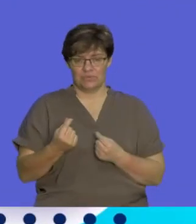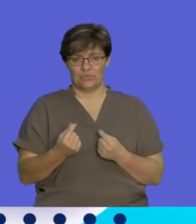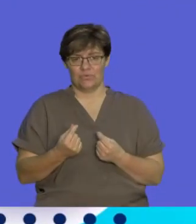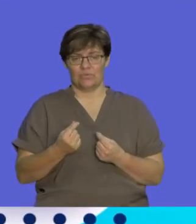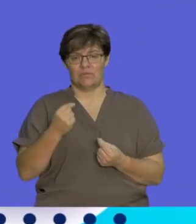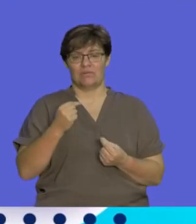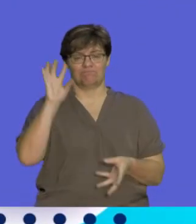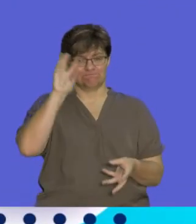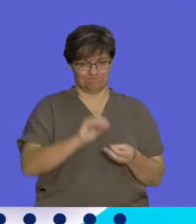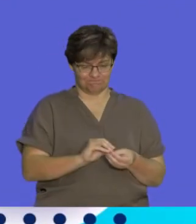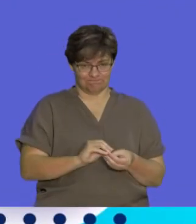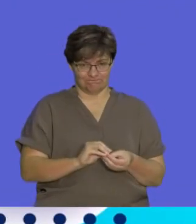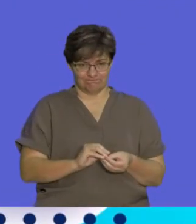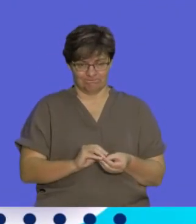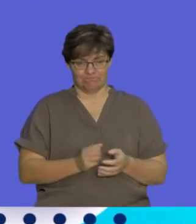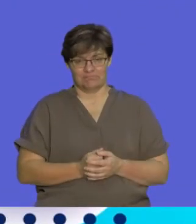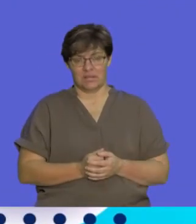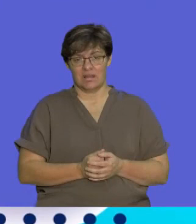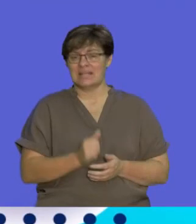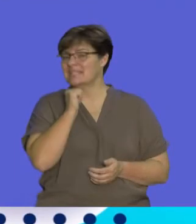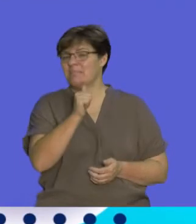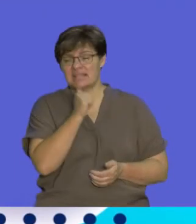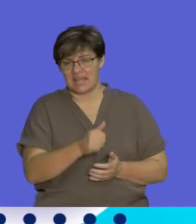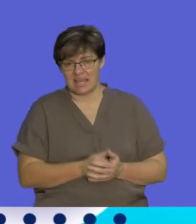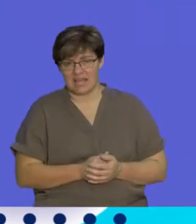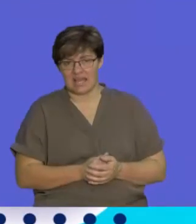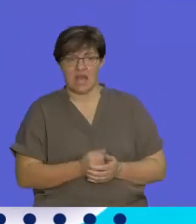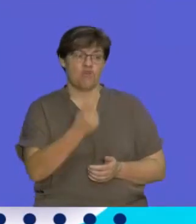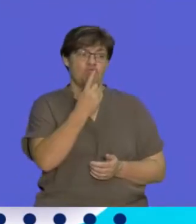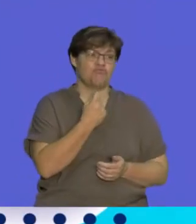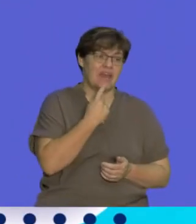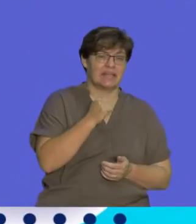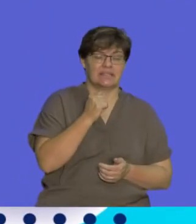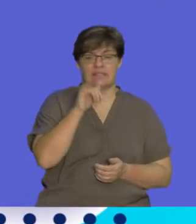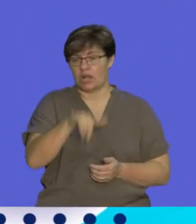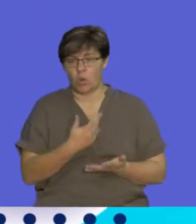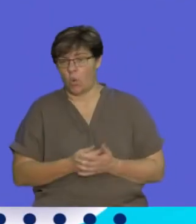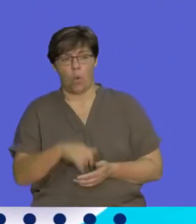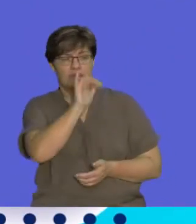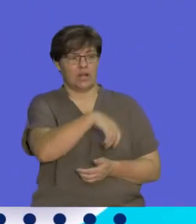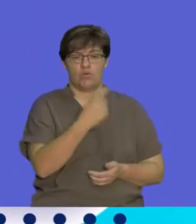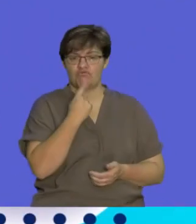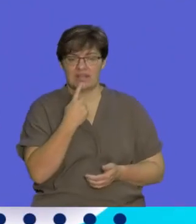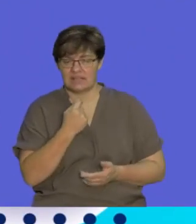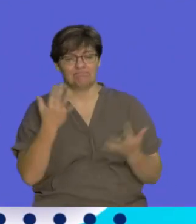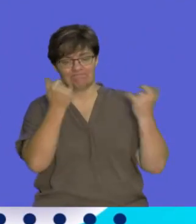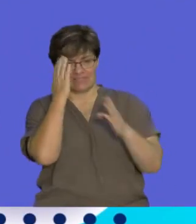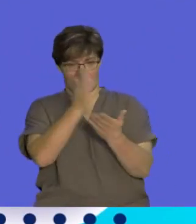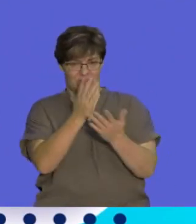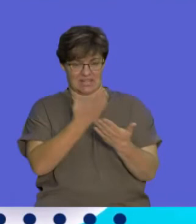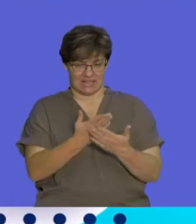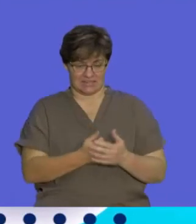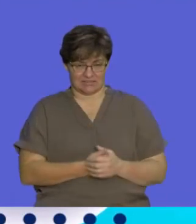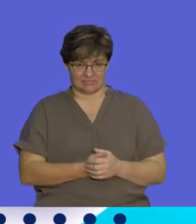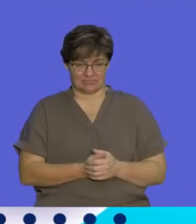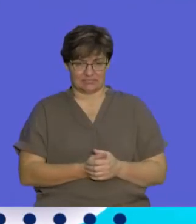them together. It doesn't matter whether it was red-yellow or yellow-red, but we could calculate it directly. Let's just do a quick